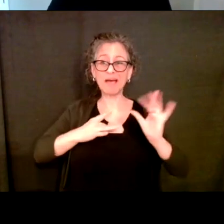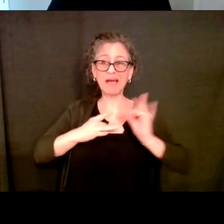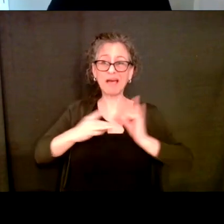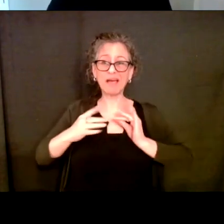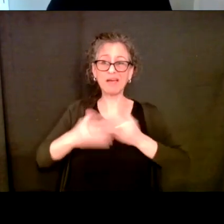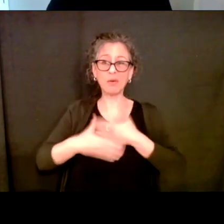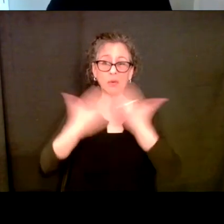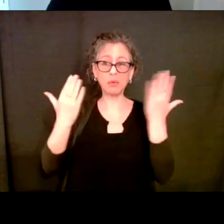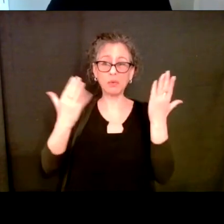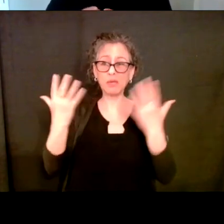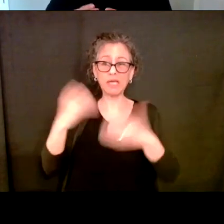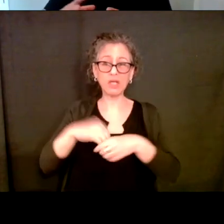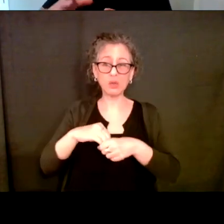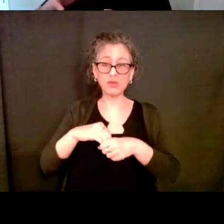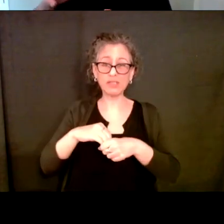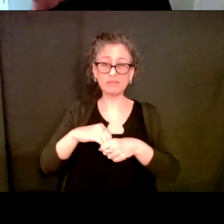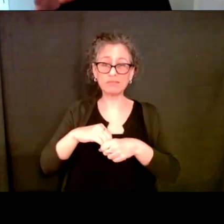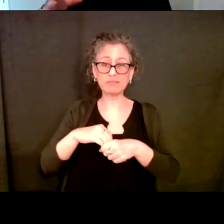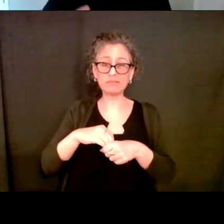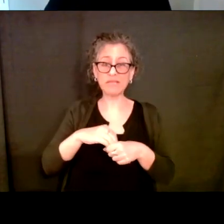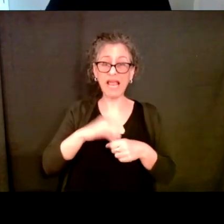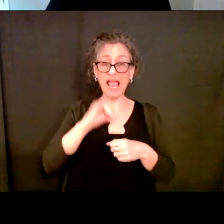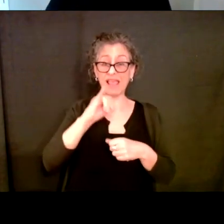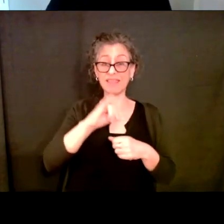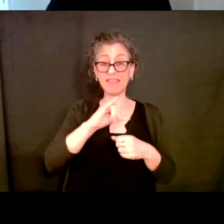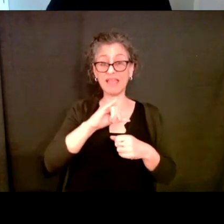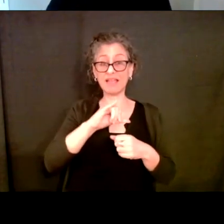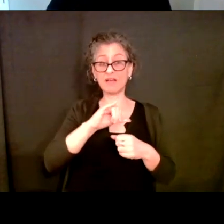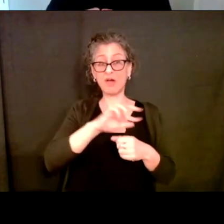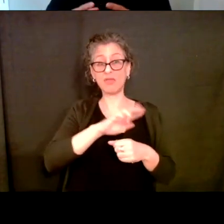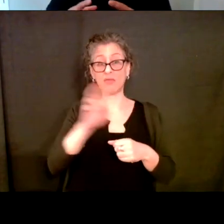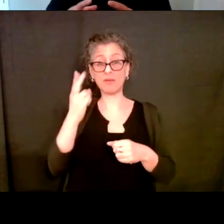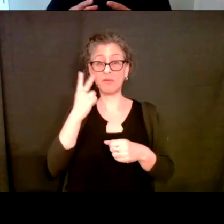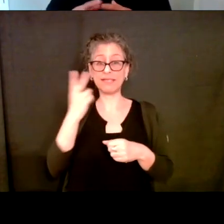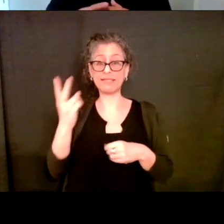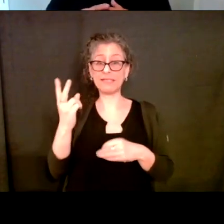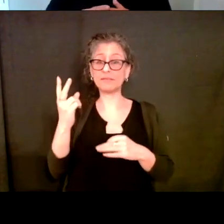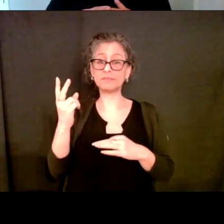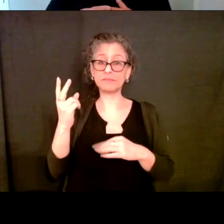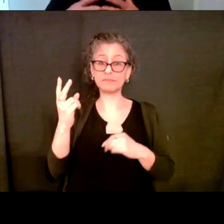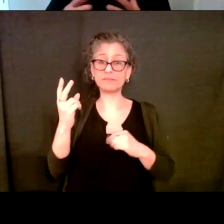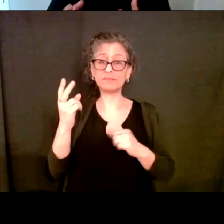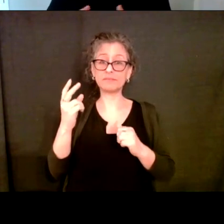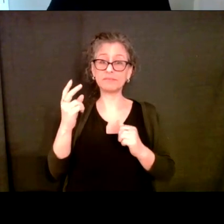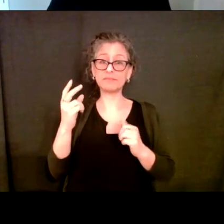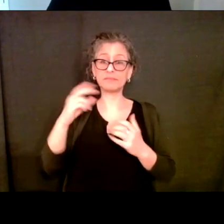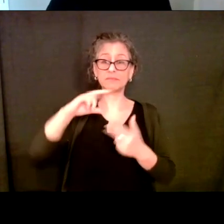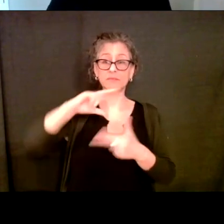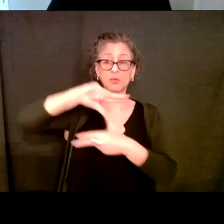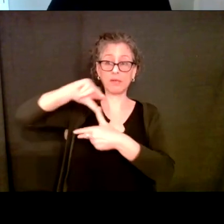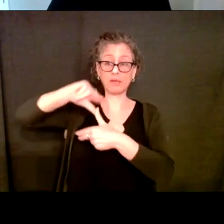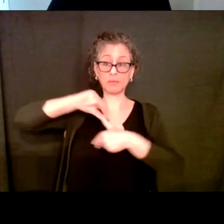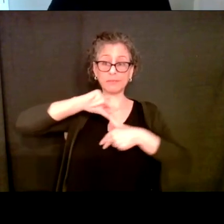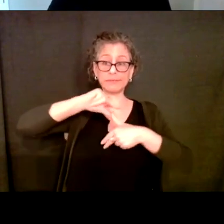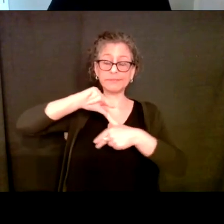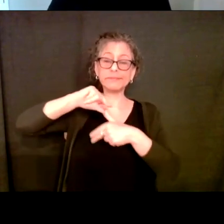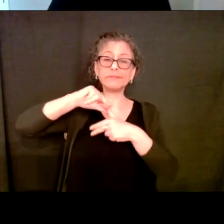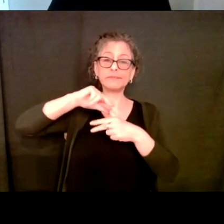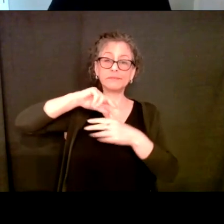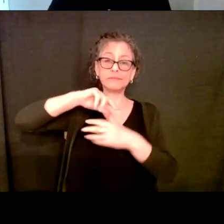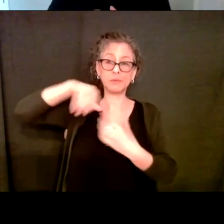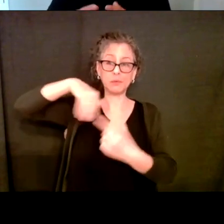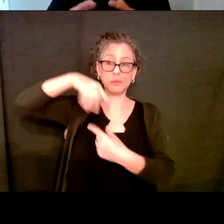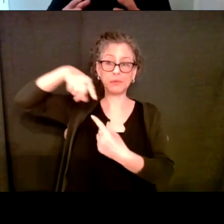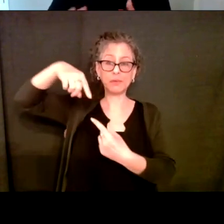inclusion. And then on the right side, you see a tornado that's symbolic